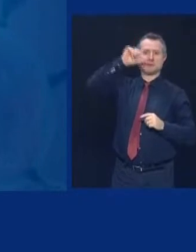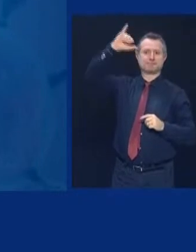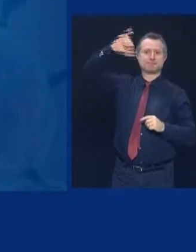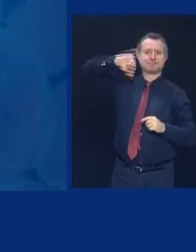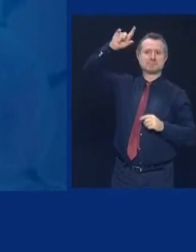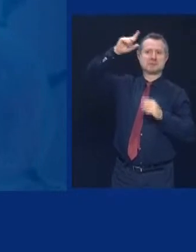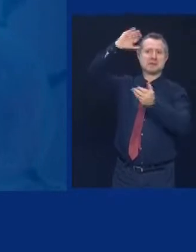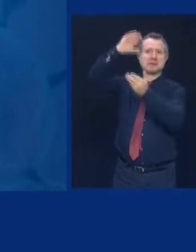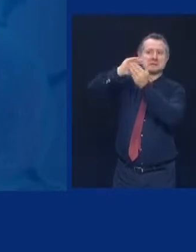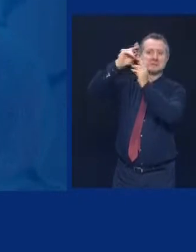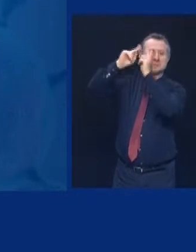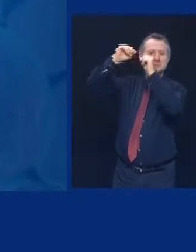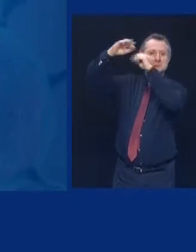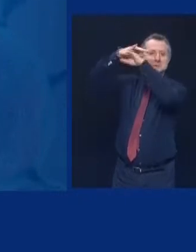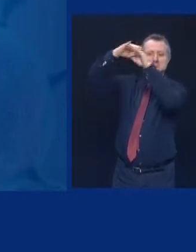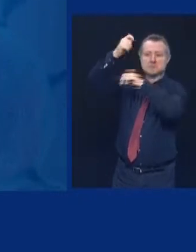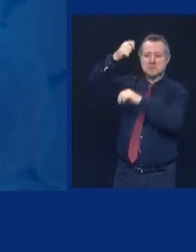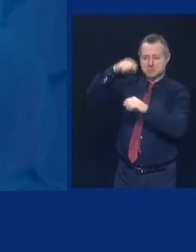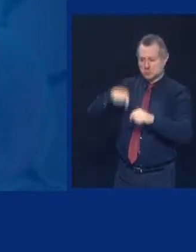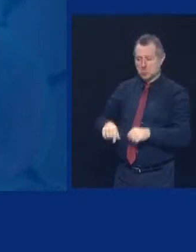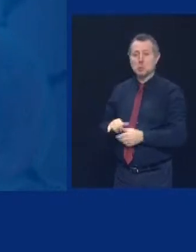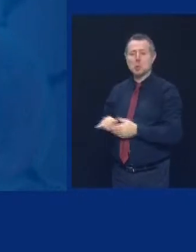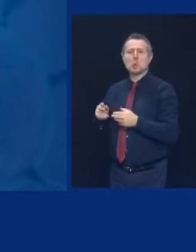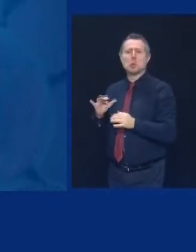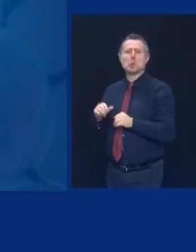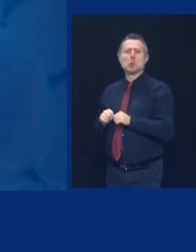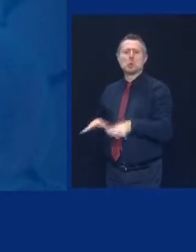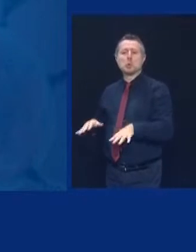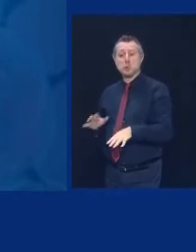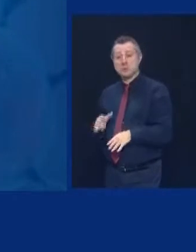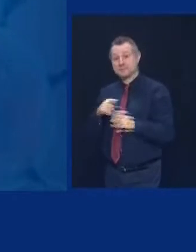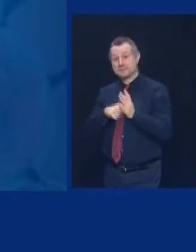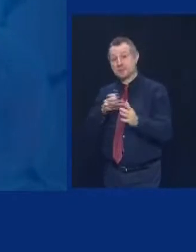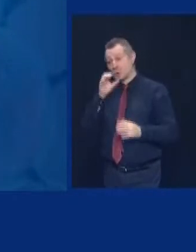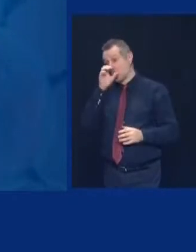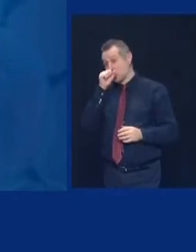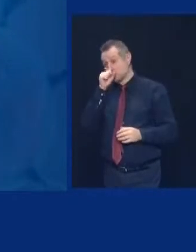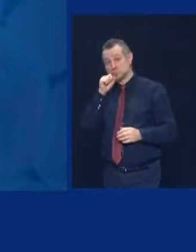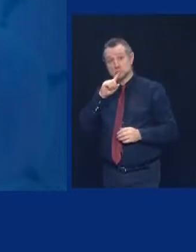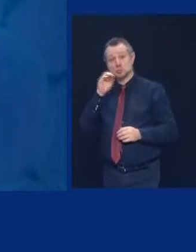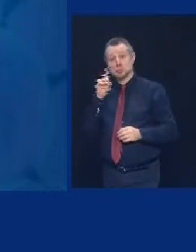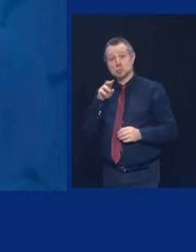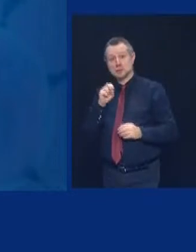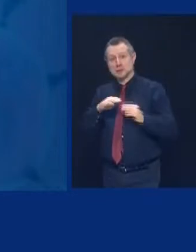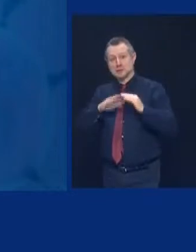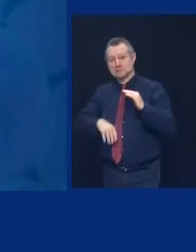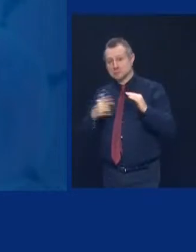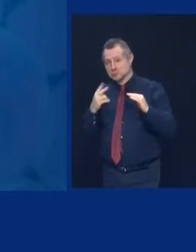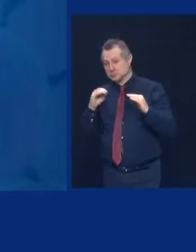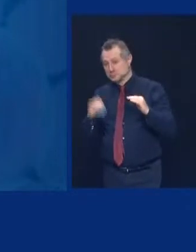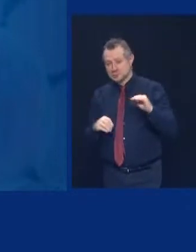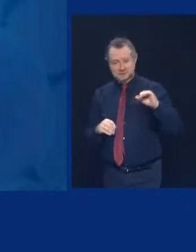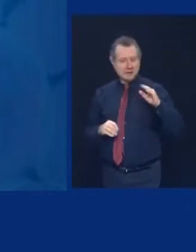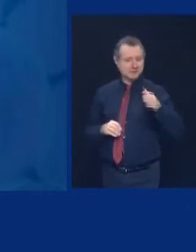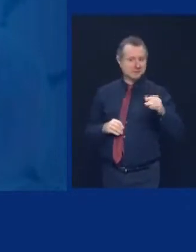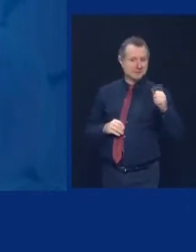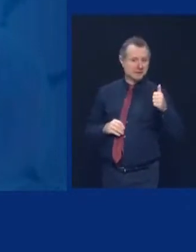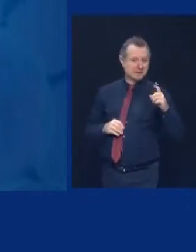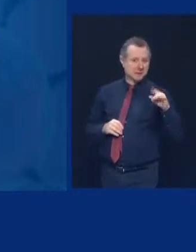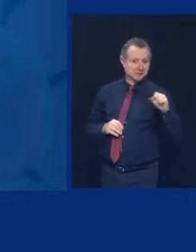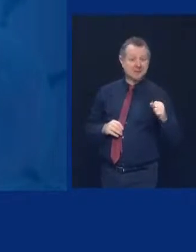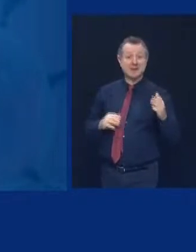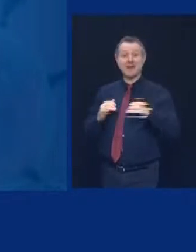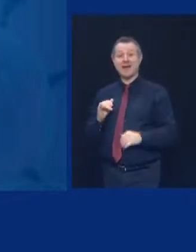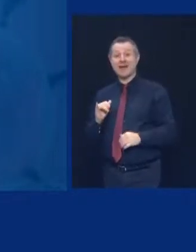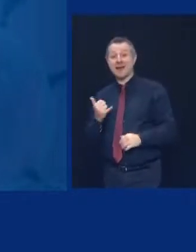An orange zone, under 2% after 10 days, 3% in less populated areas. A yellow zone, under 1.5 after